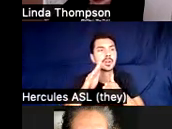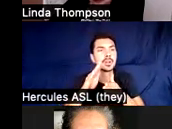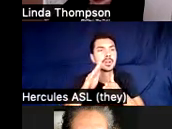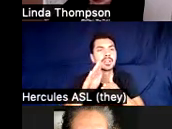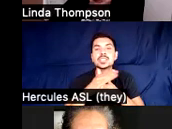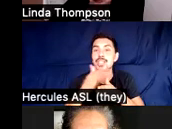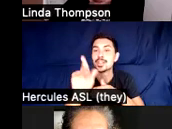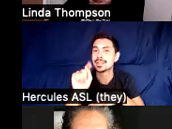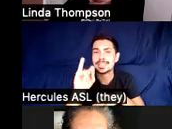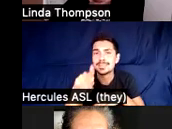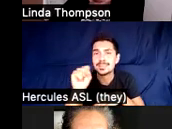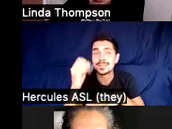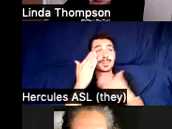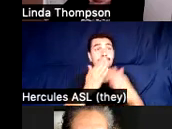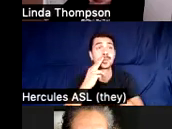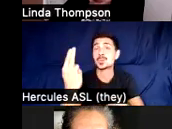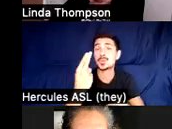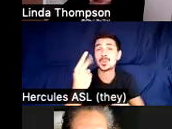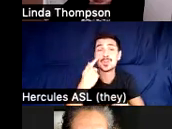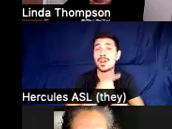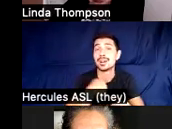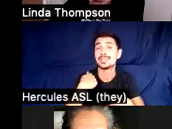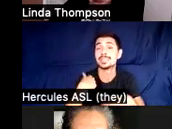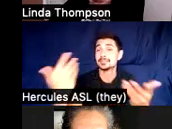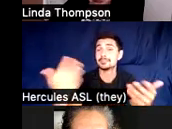tips because it might be useful to somebody else.